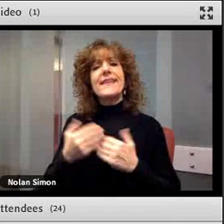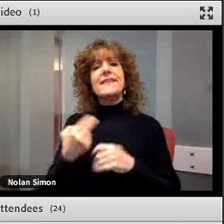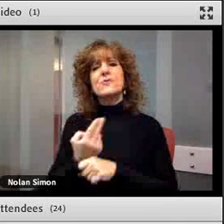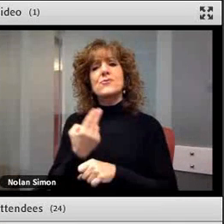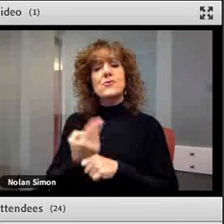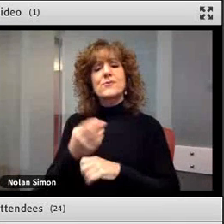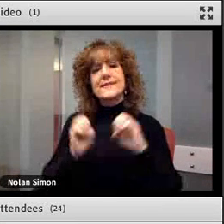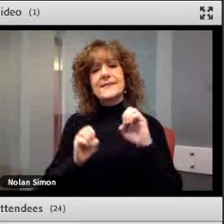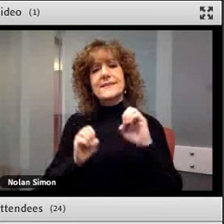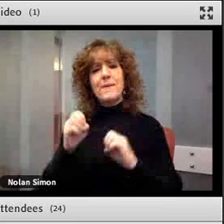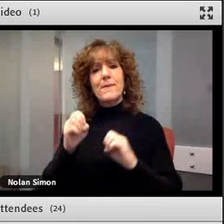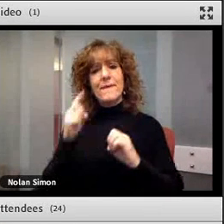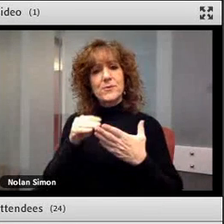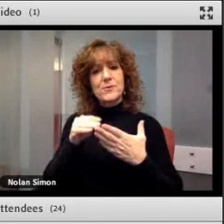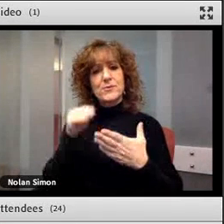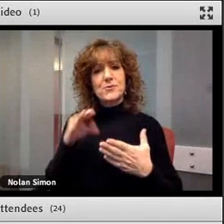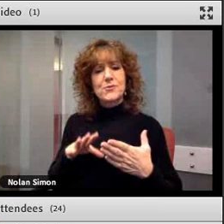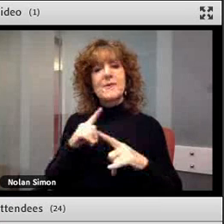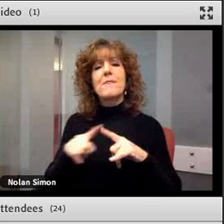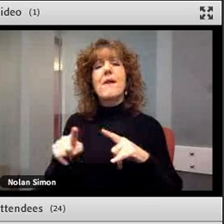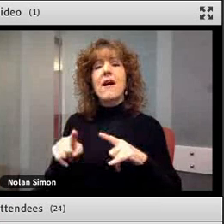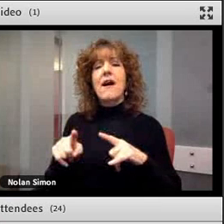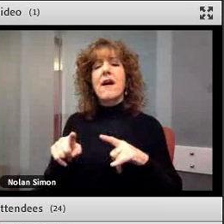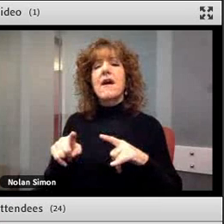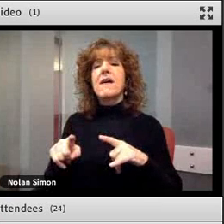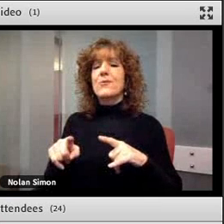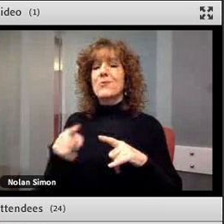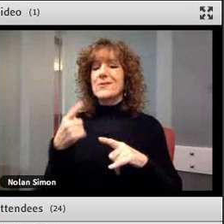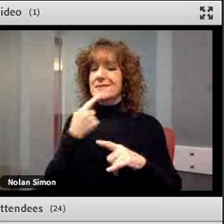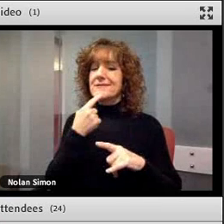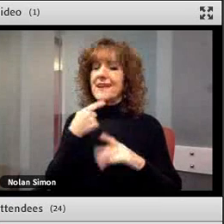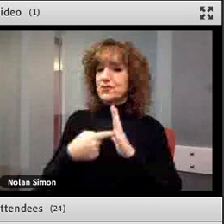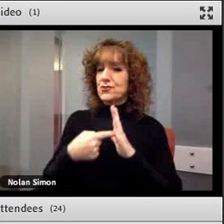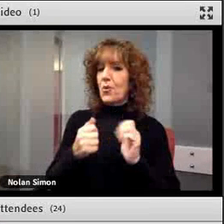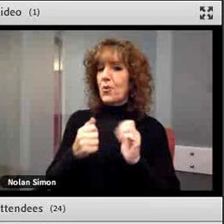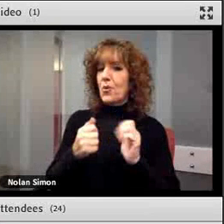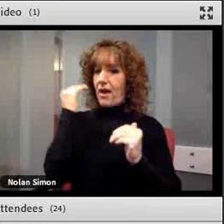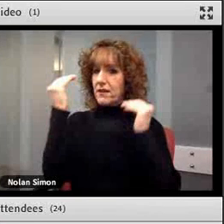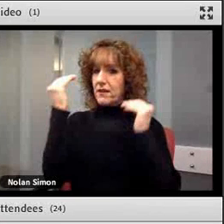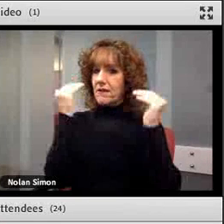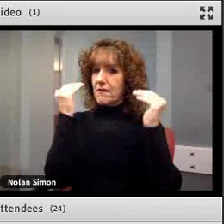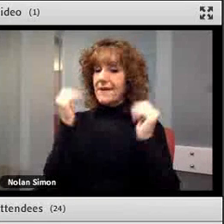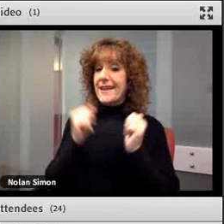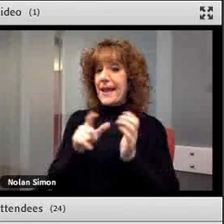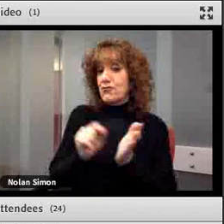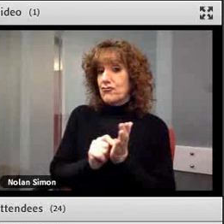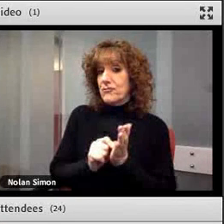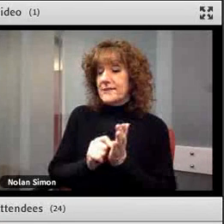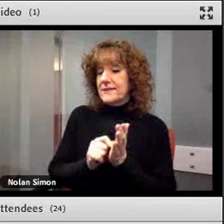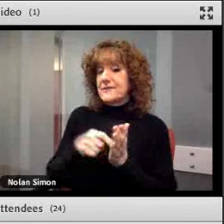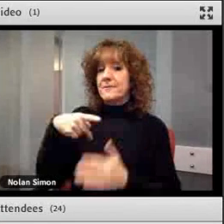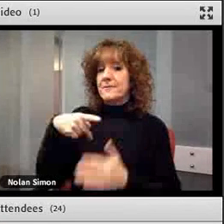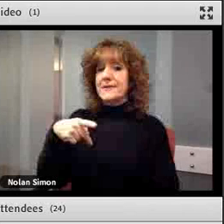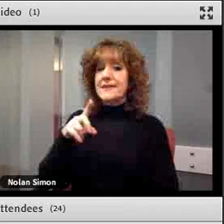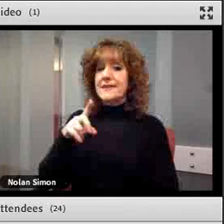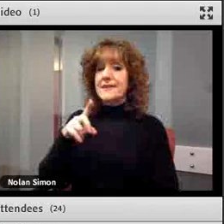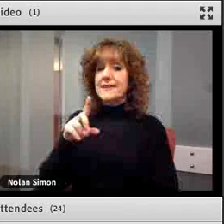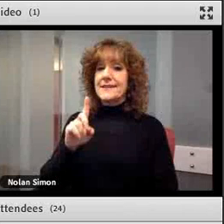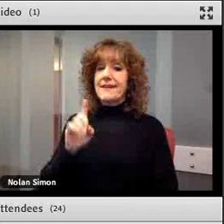easy-to-use experiments, but we always say show it with an adult, and you can print these. So these are PDFs that you can